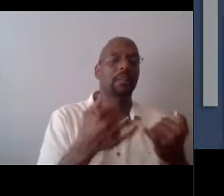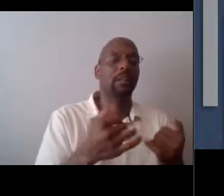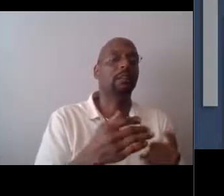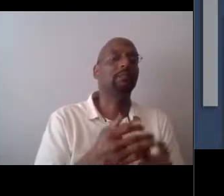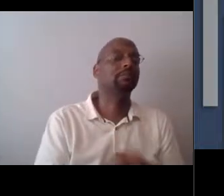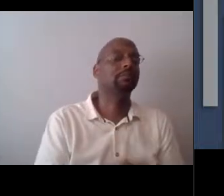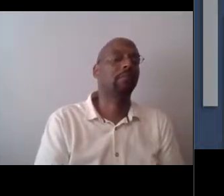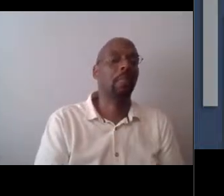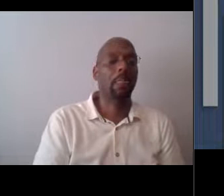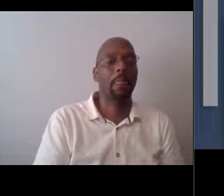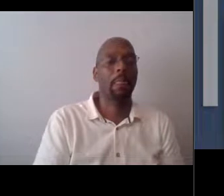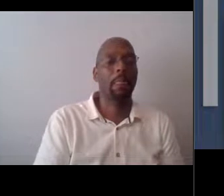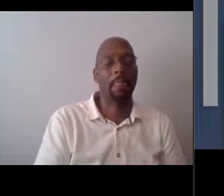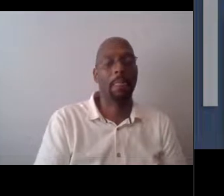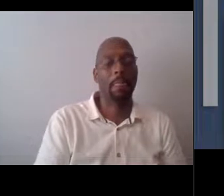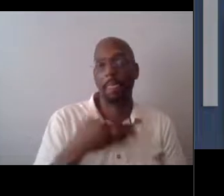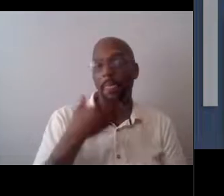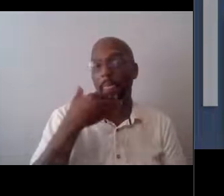Thank you.